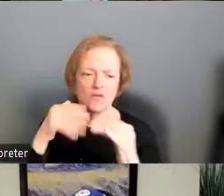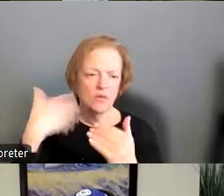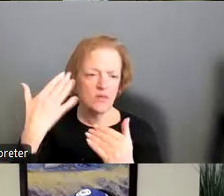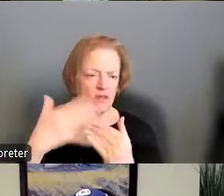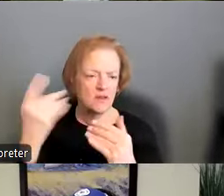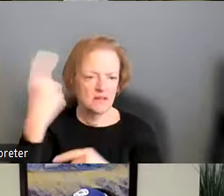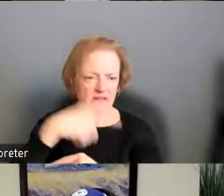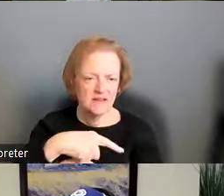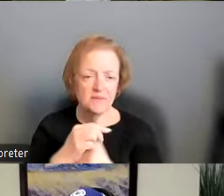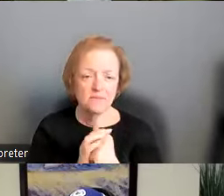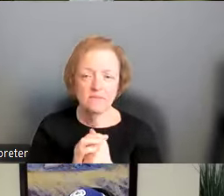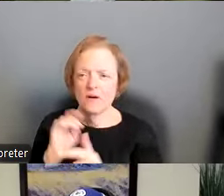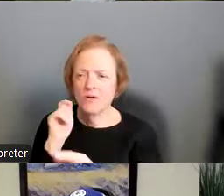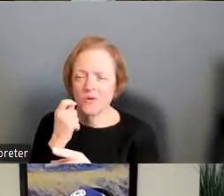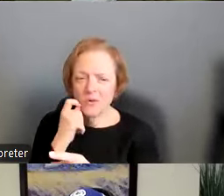Cool.